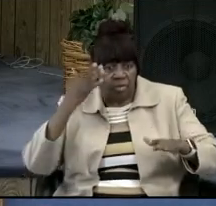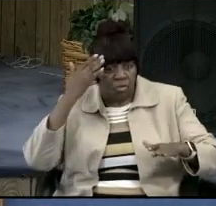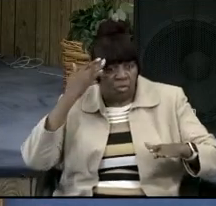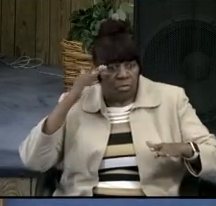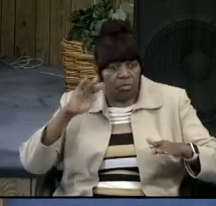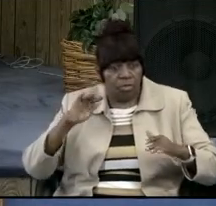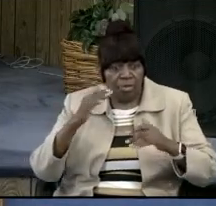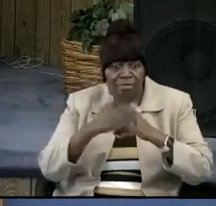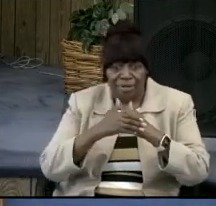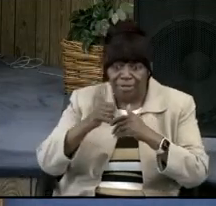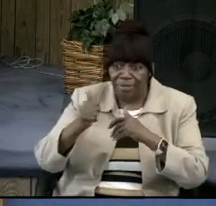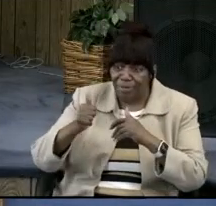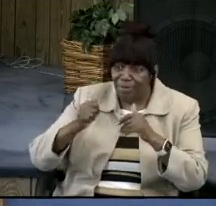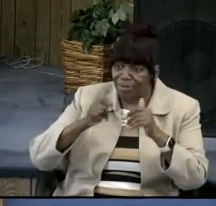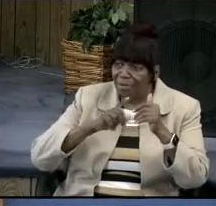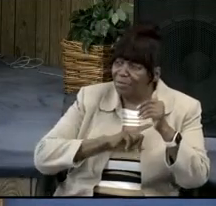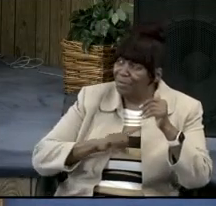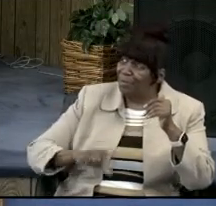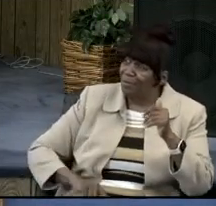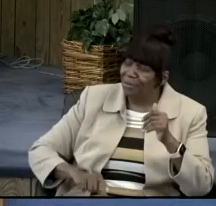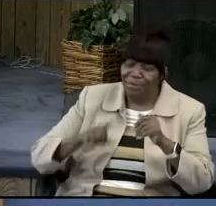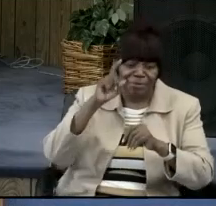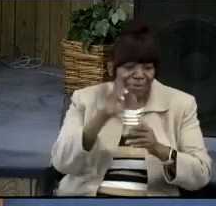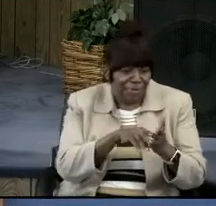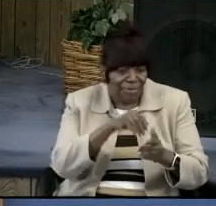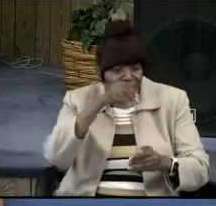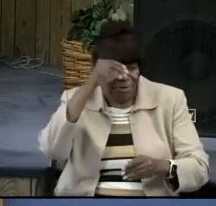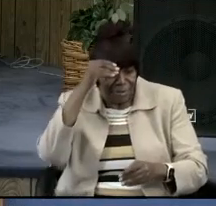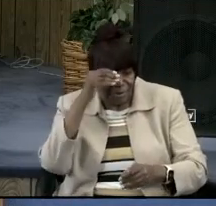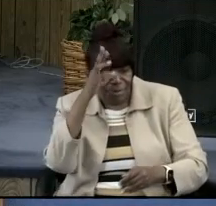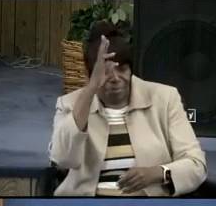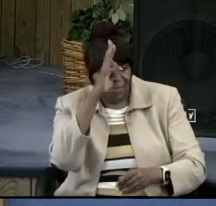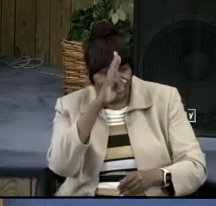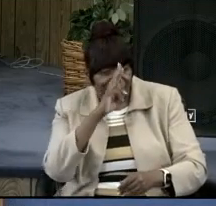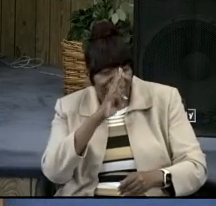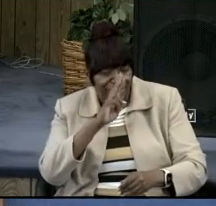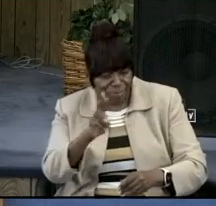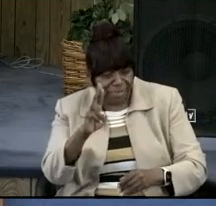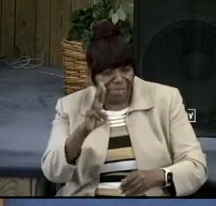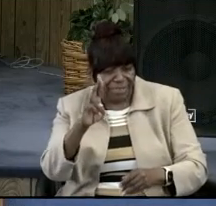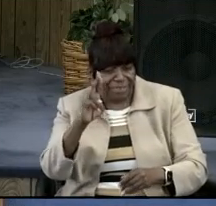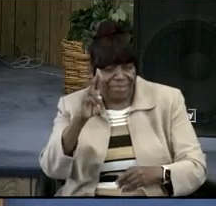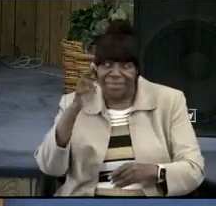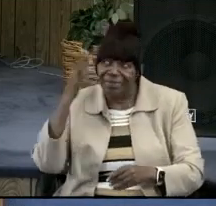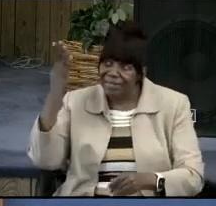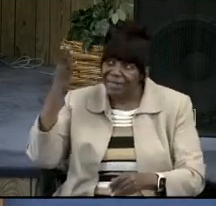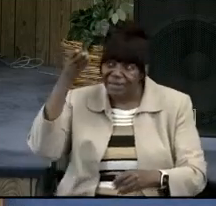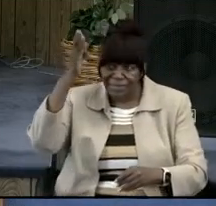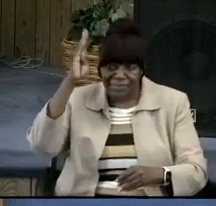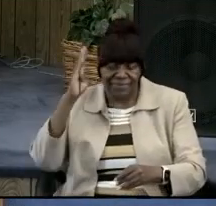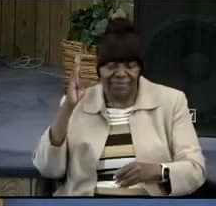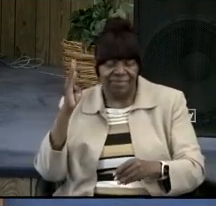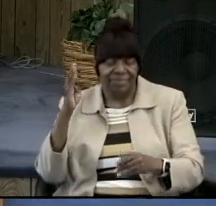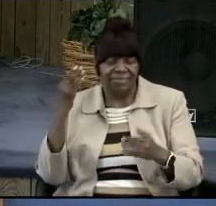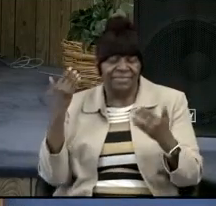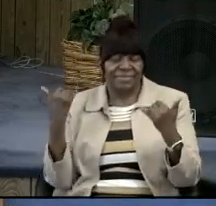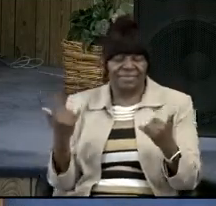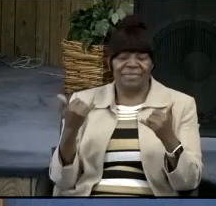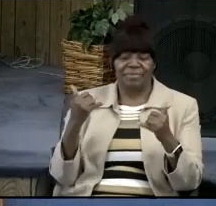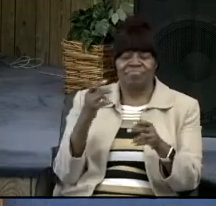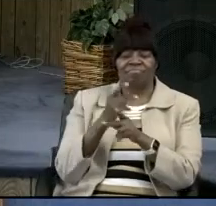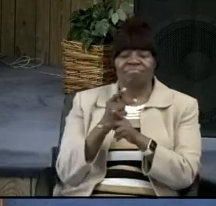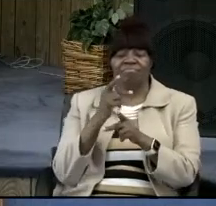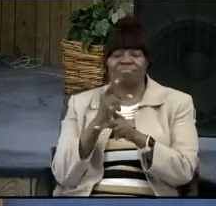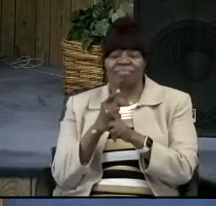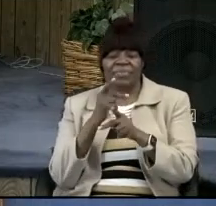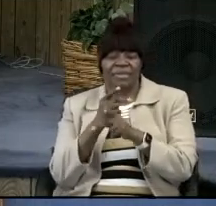to call on. Learn how to call him now. Respect him in your youth and God will take care of you. He winks at